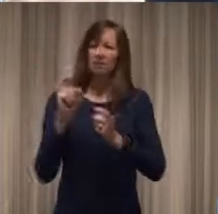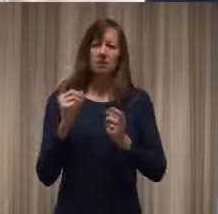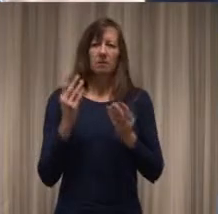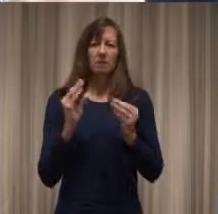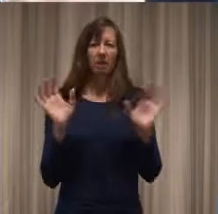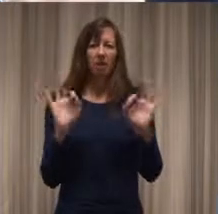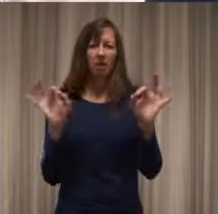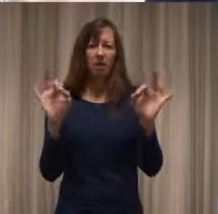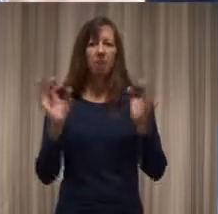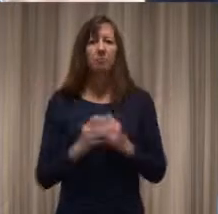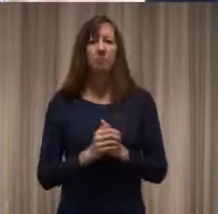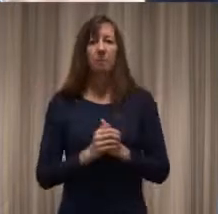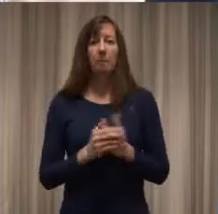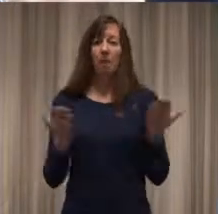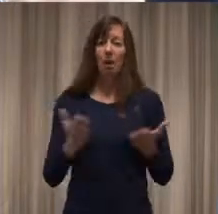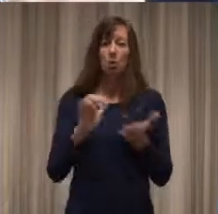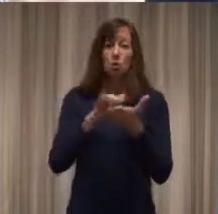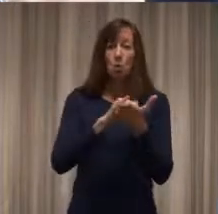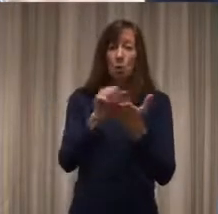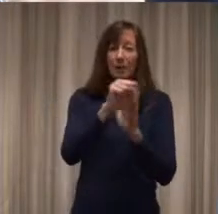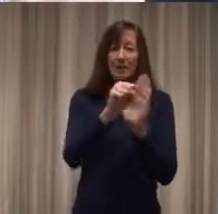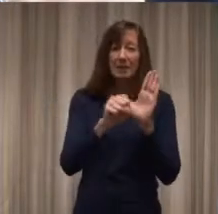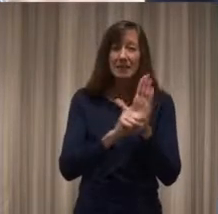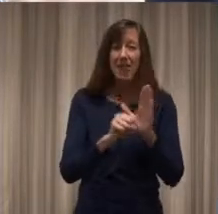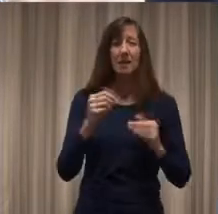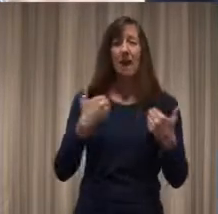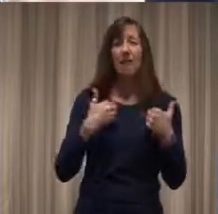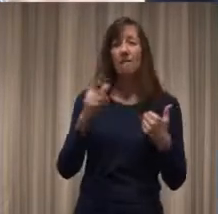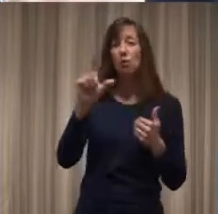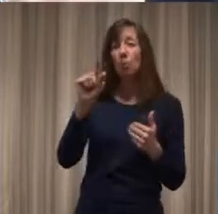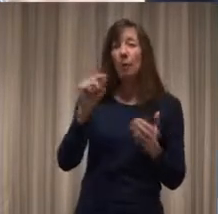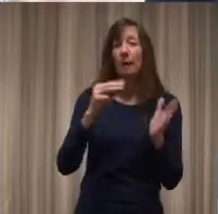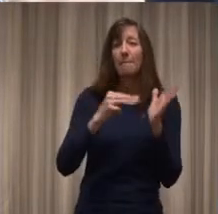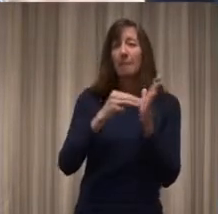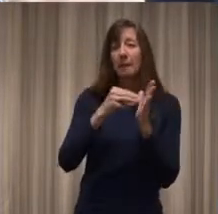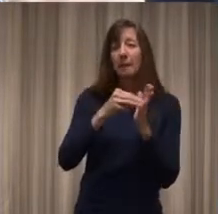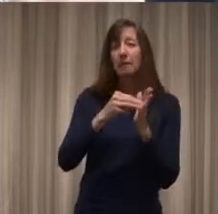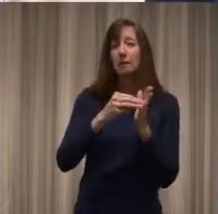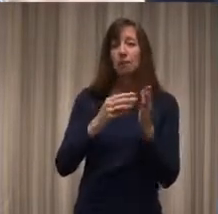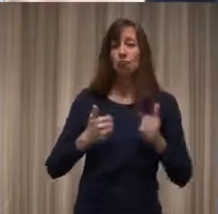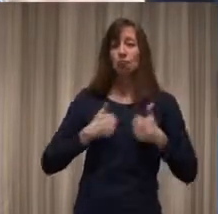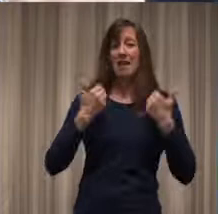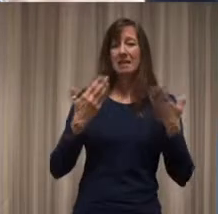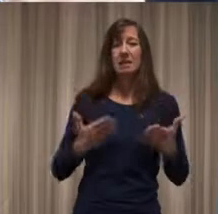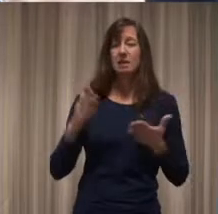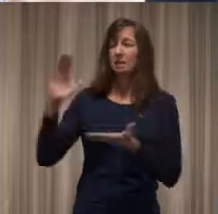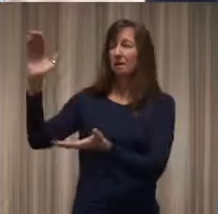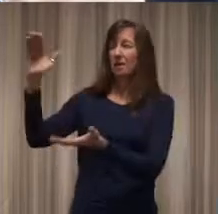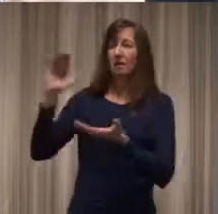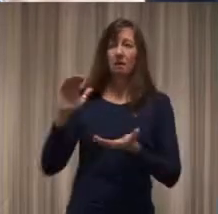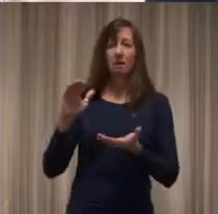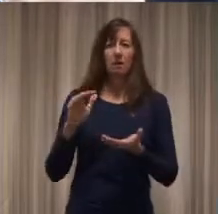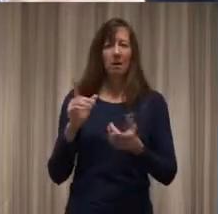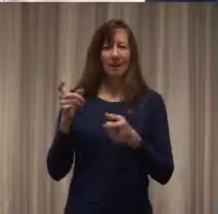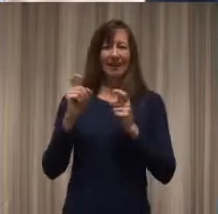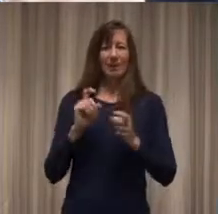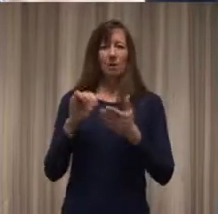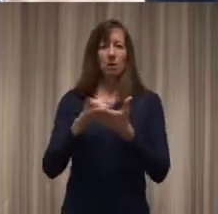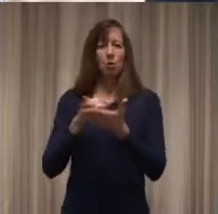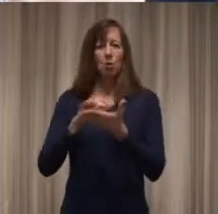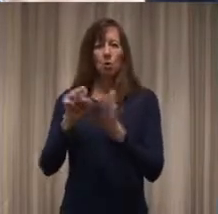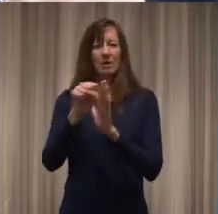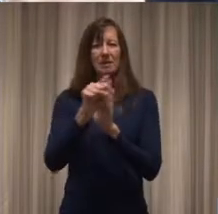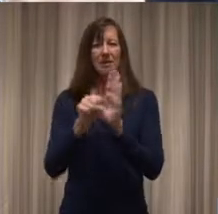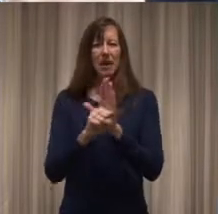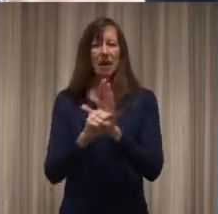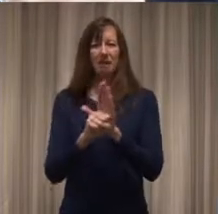plus residents, is only receiving about 300,000 doses per week. And that needs to